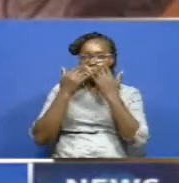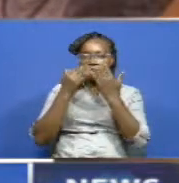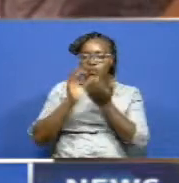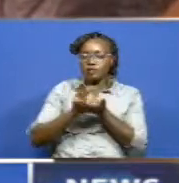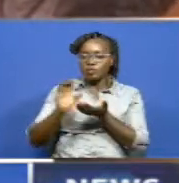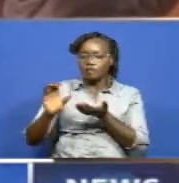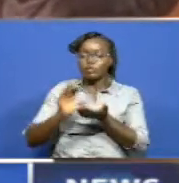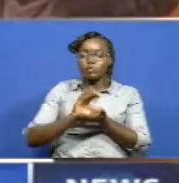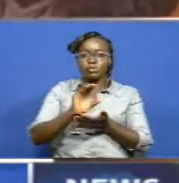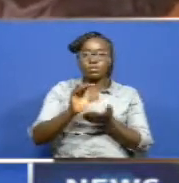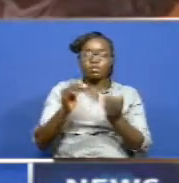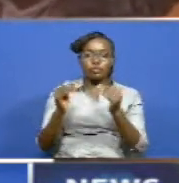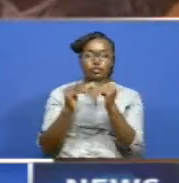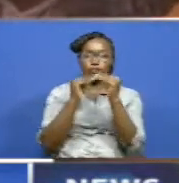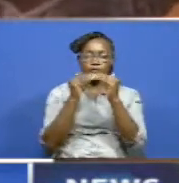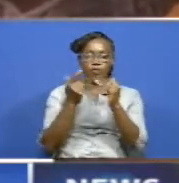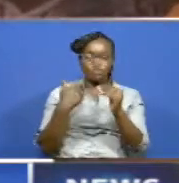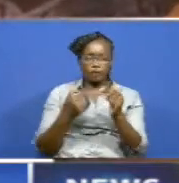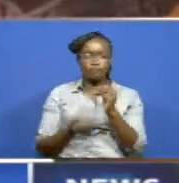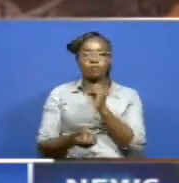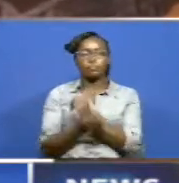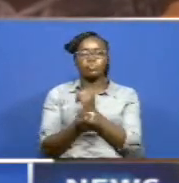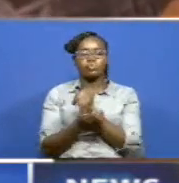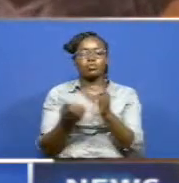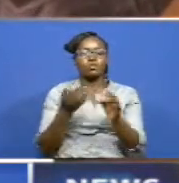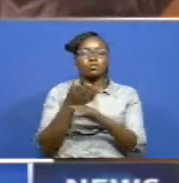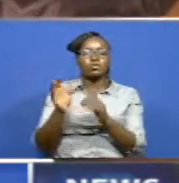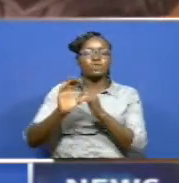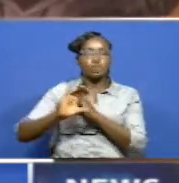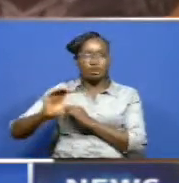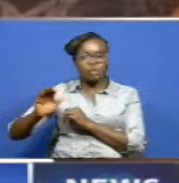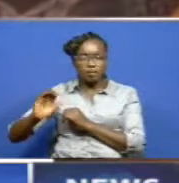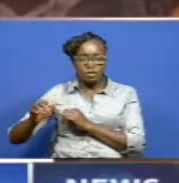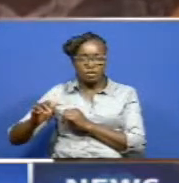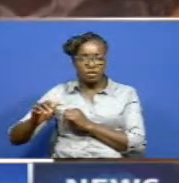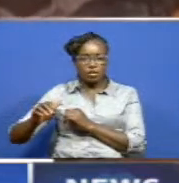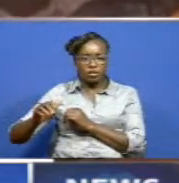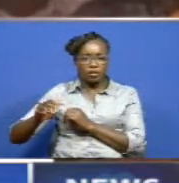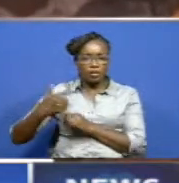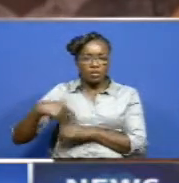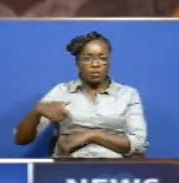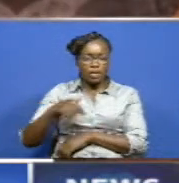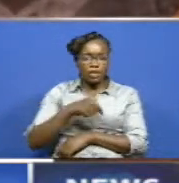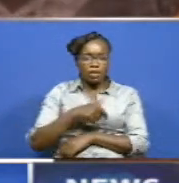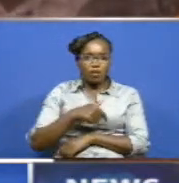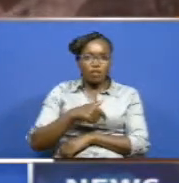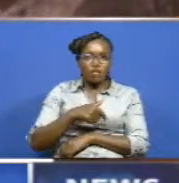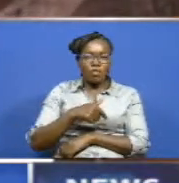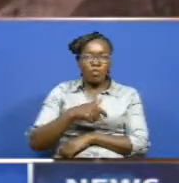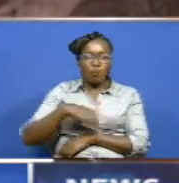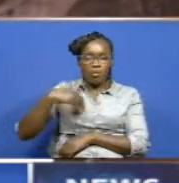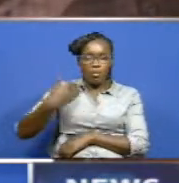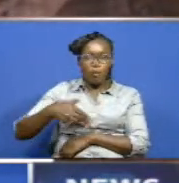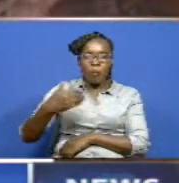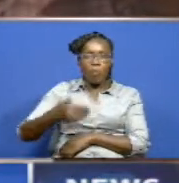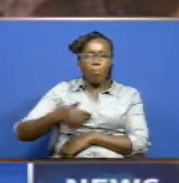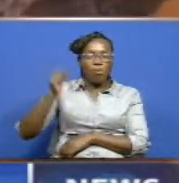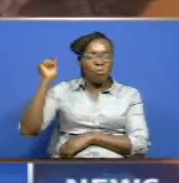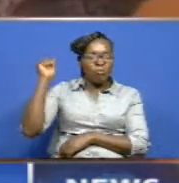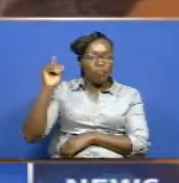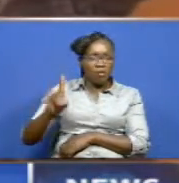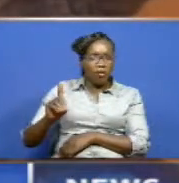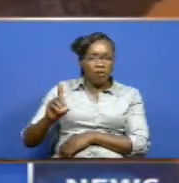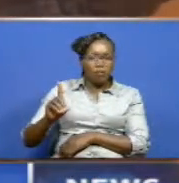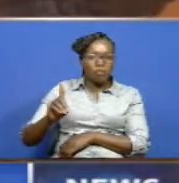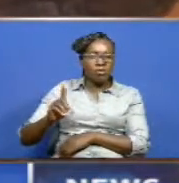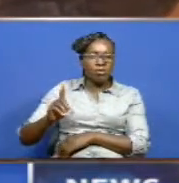have advised across the counties is that we should always have